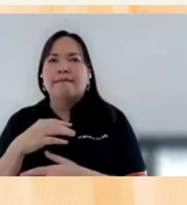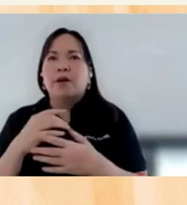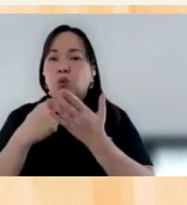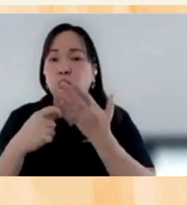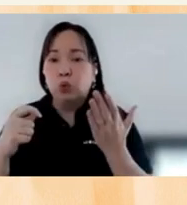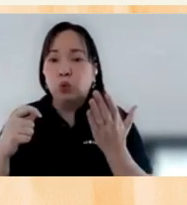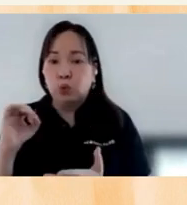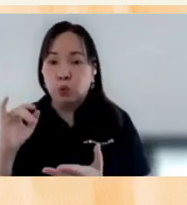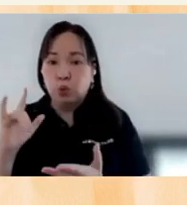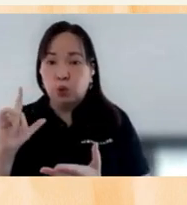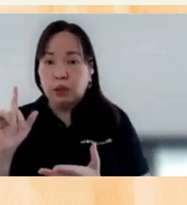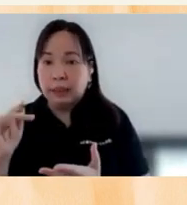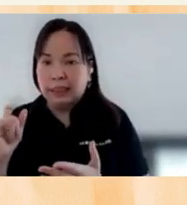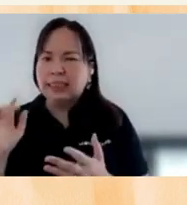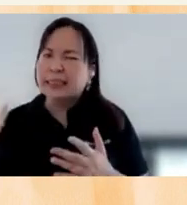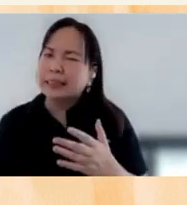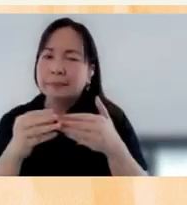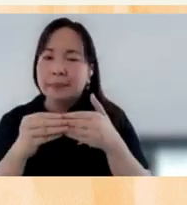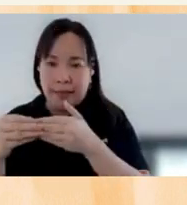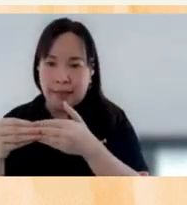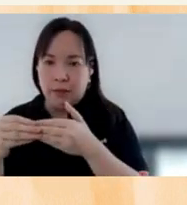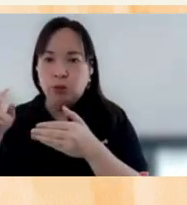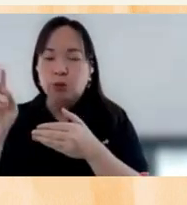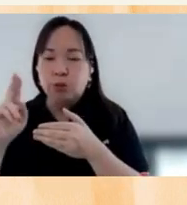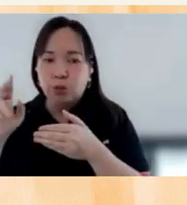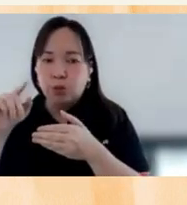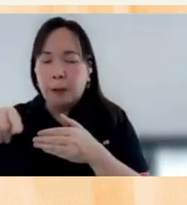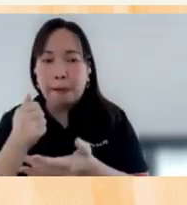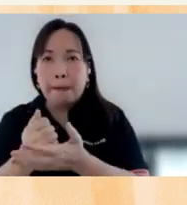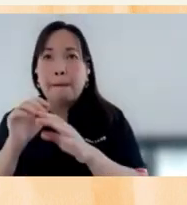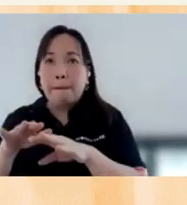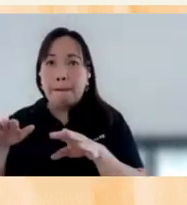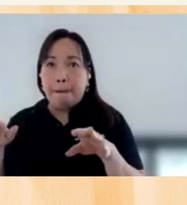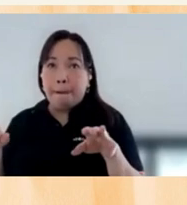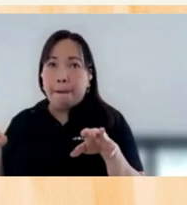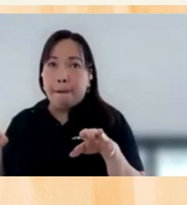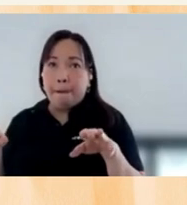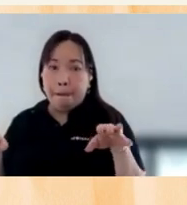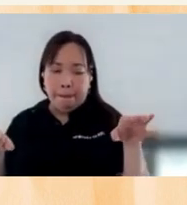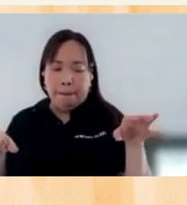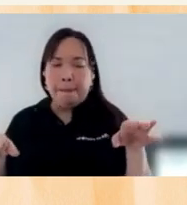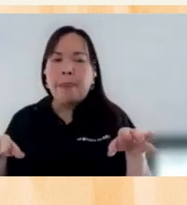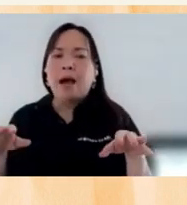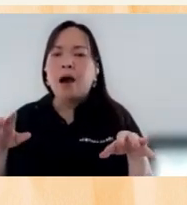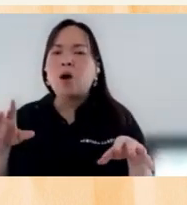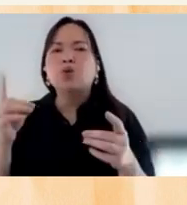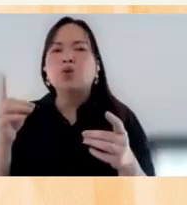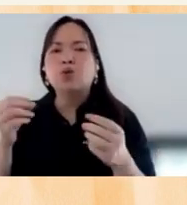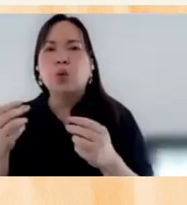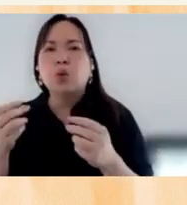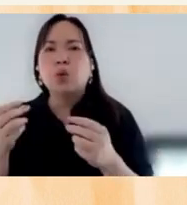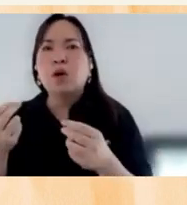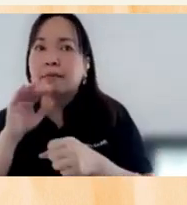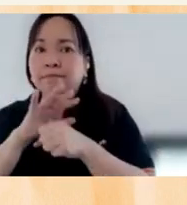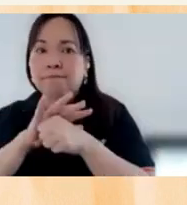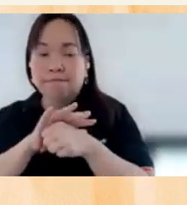and teens during stressful times. But for the interest of time, I will no longer go into details. No? You can find